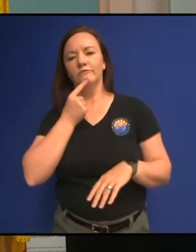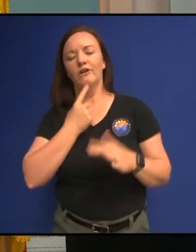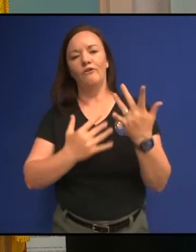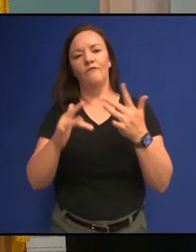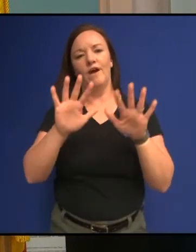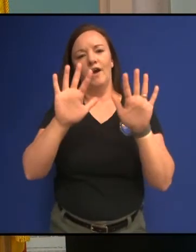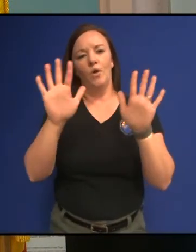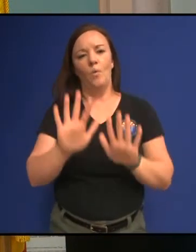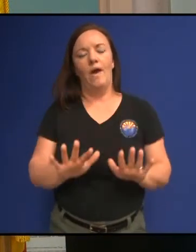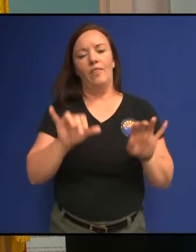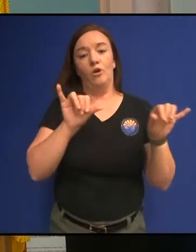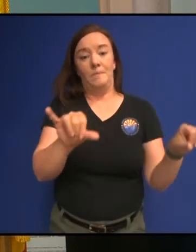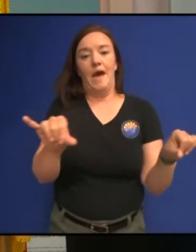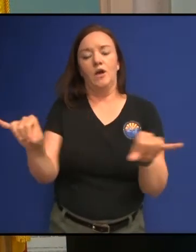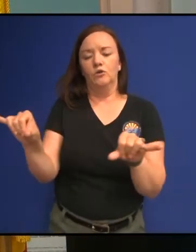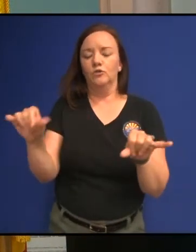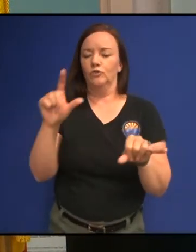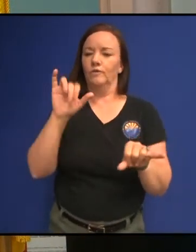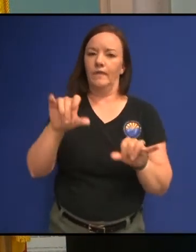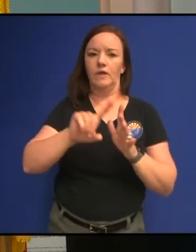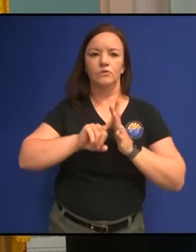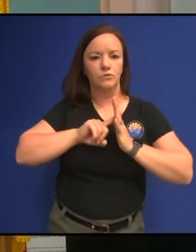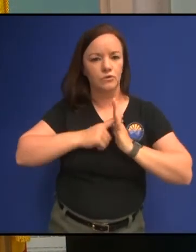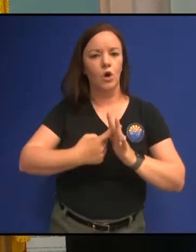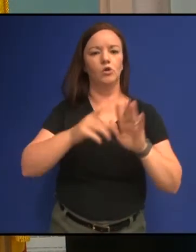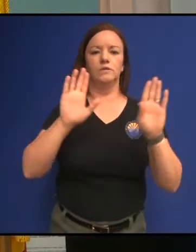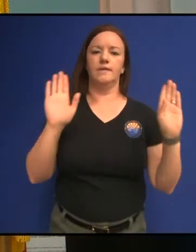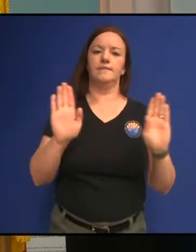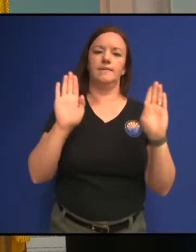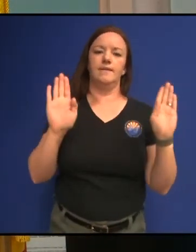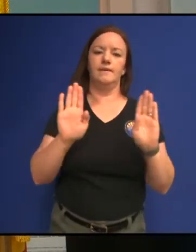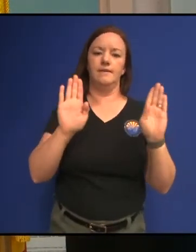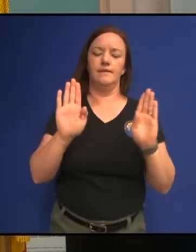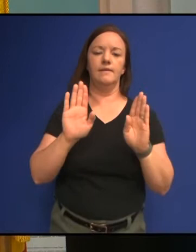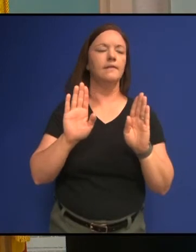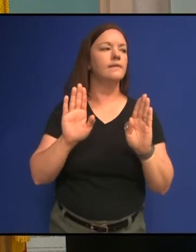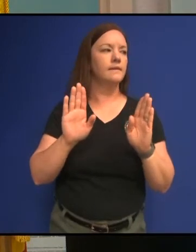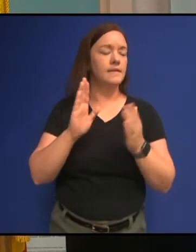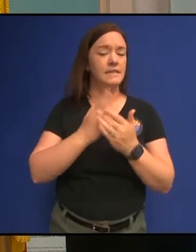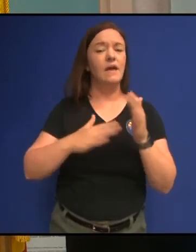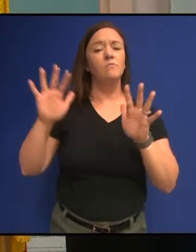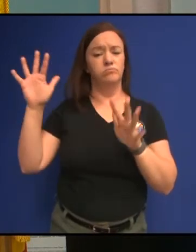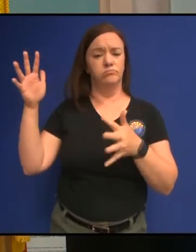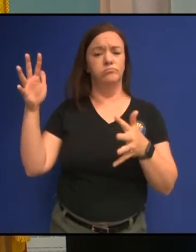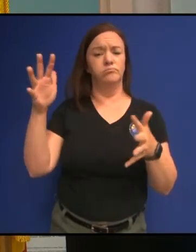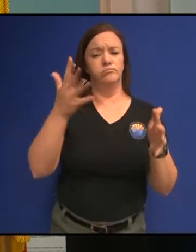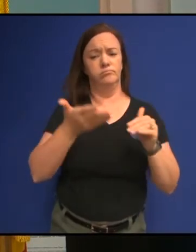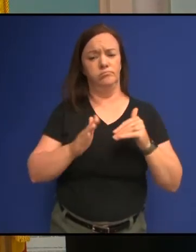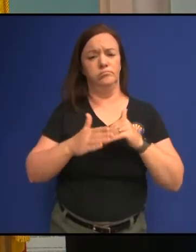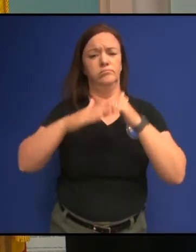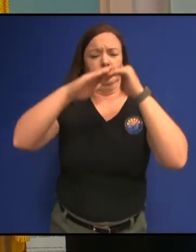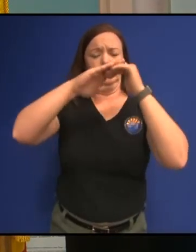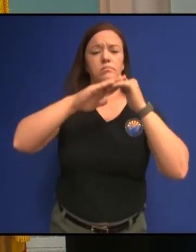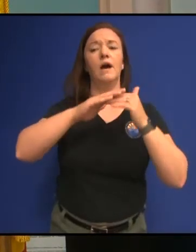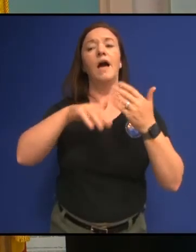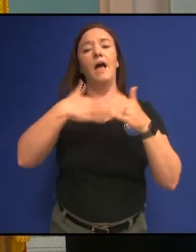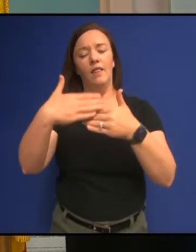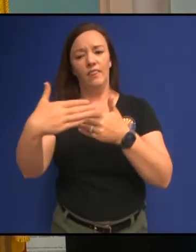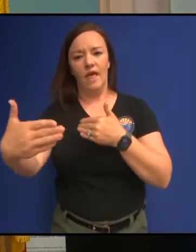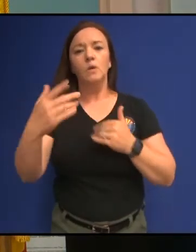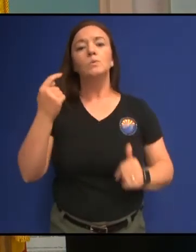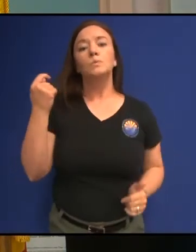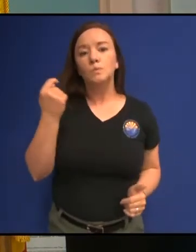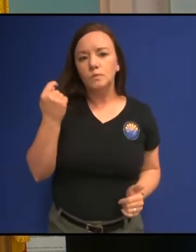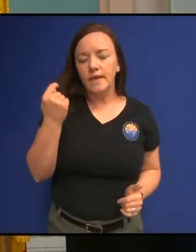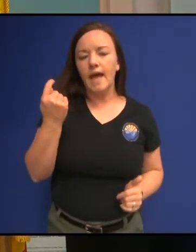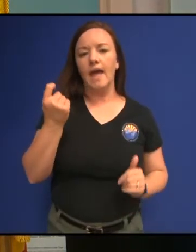going into really starts Sunday when we start to pick up some of those winds, and even goes into Tuesday and a little